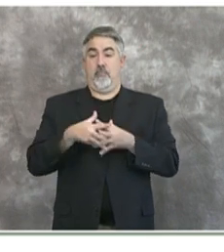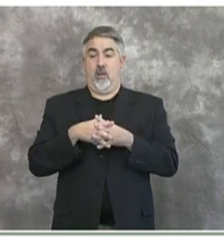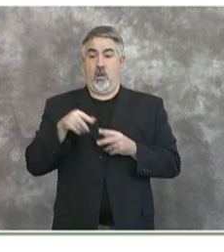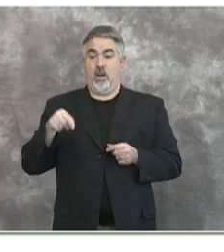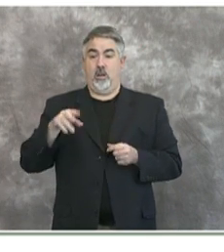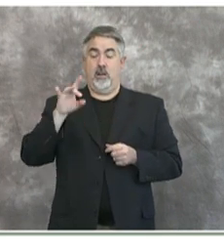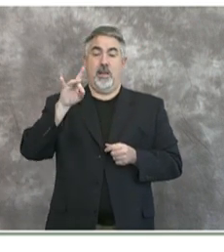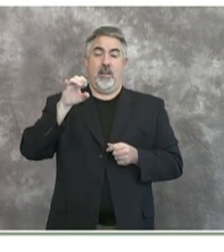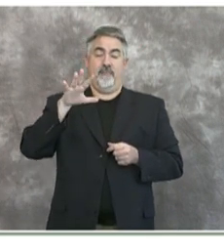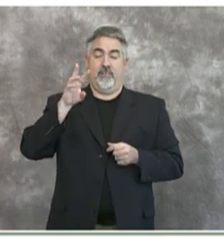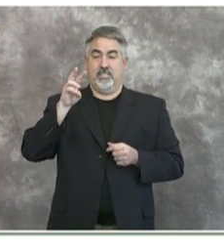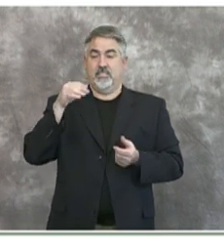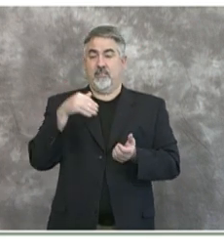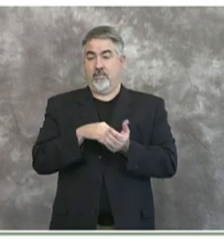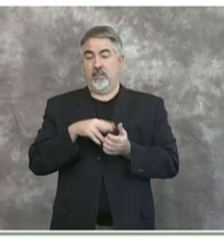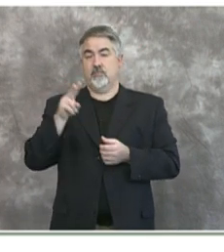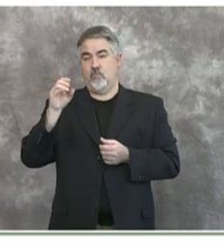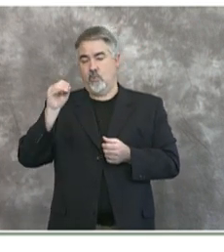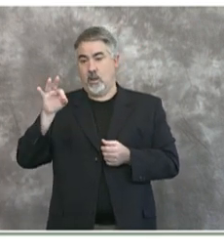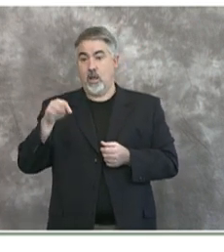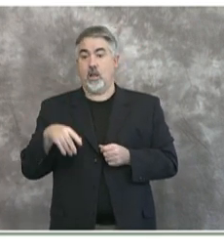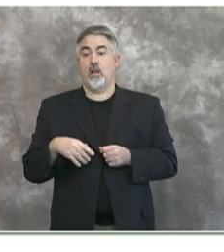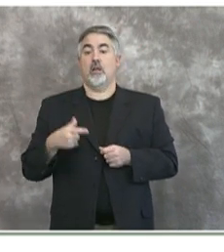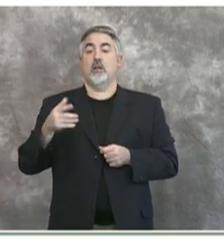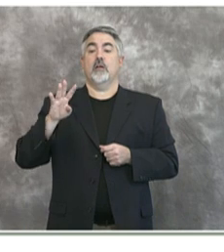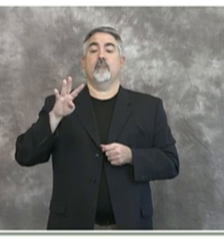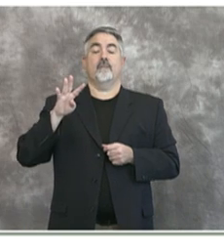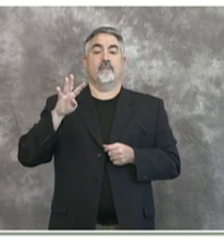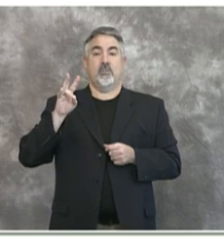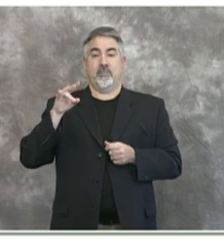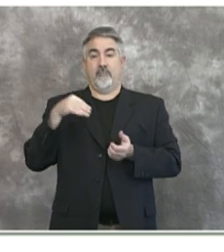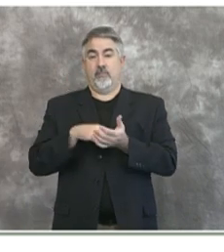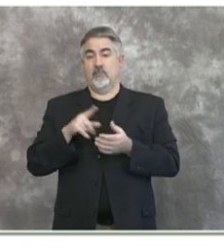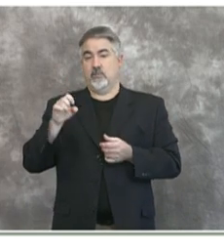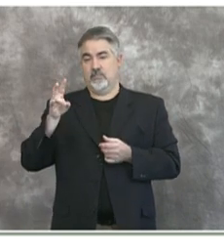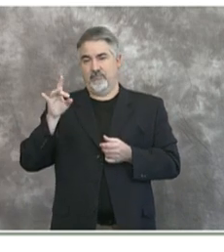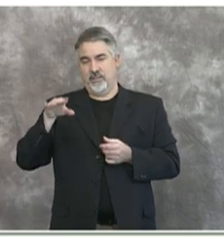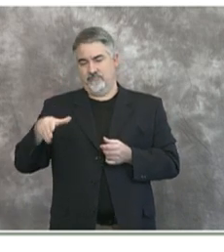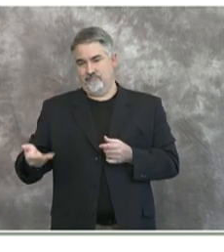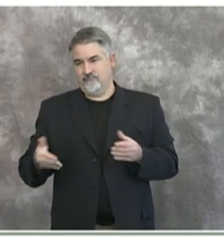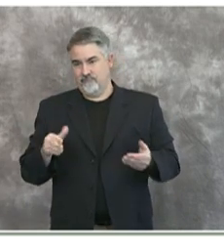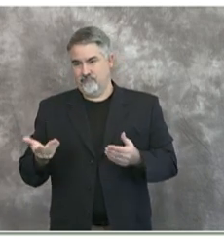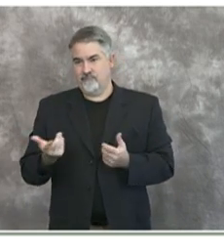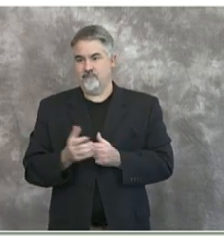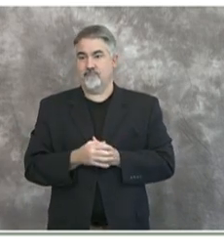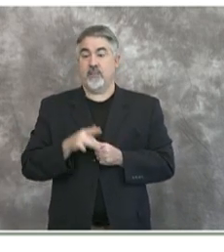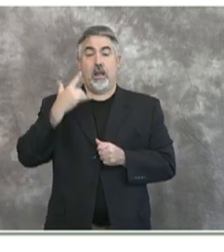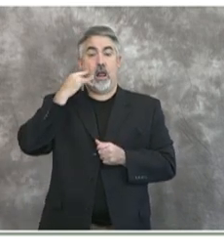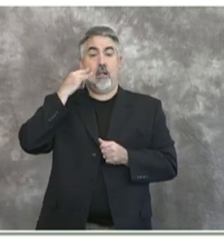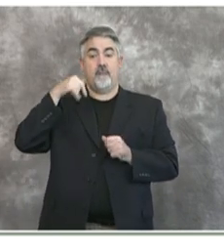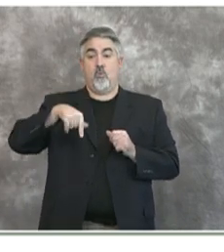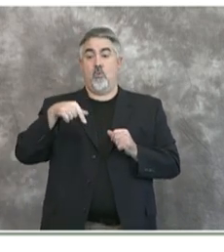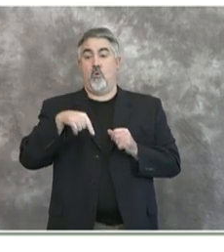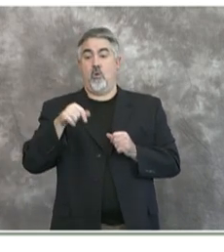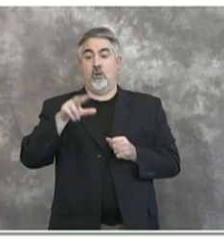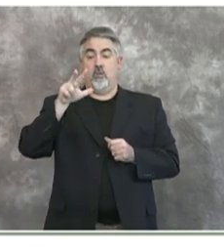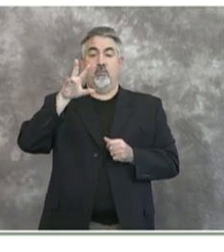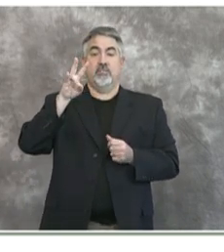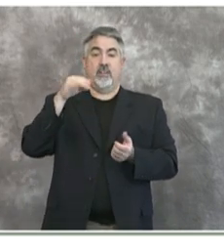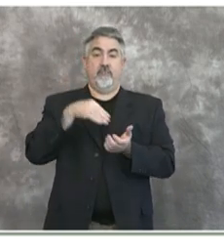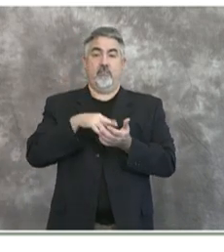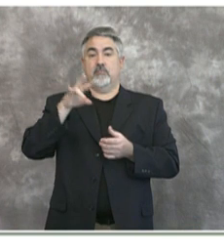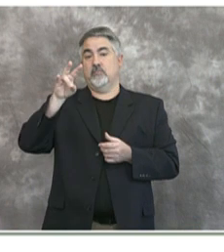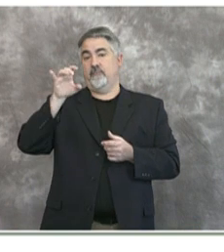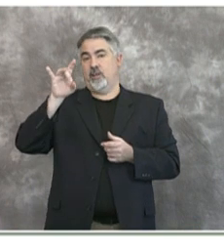856,000 positive cases, including 47,000 deaths. For the state of California, approximately